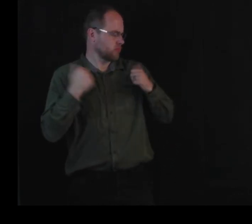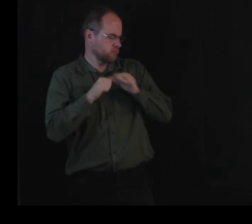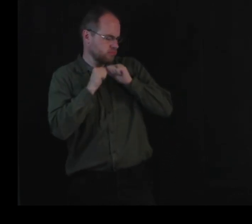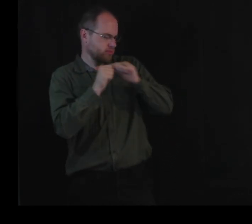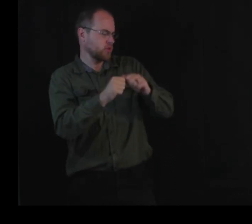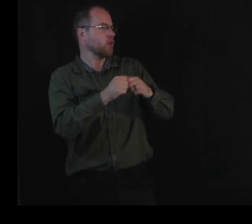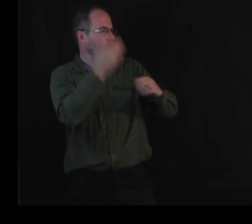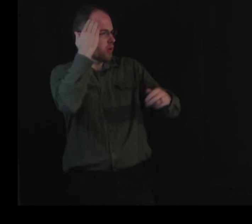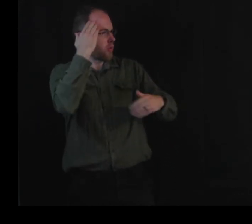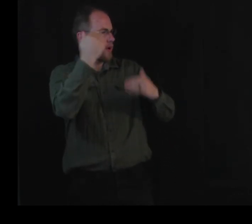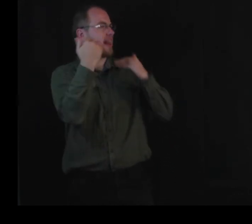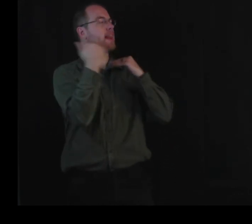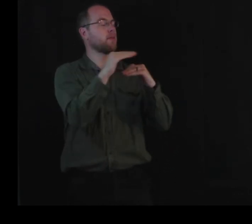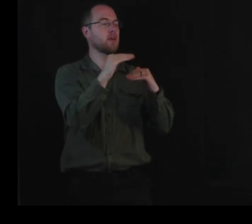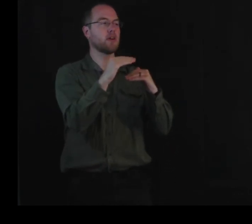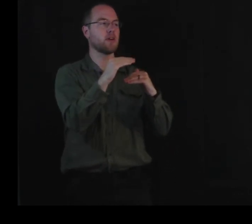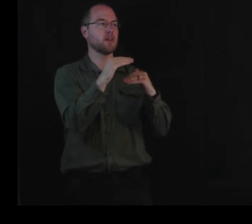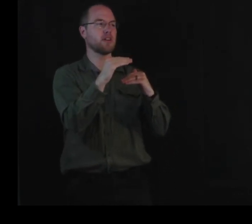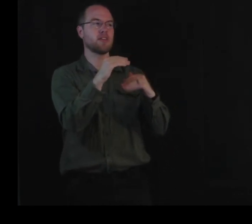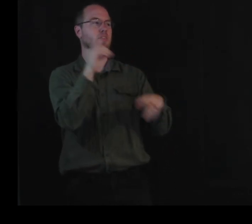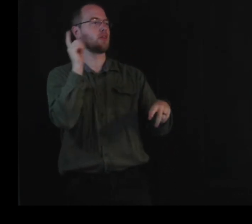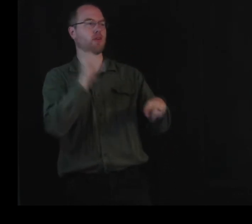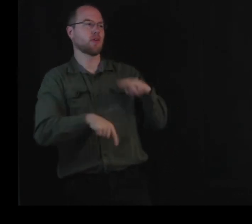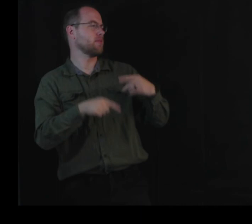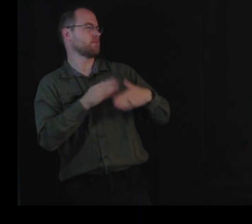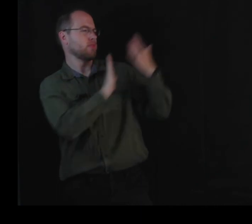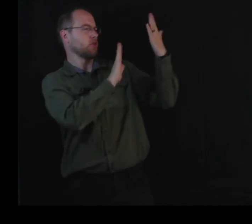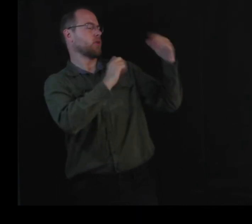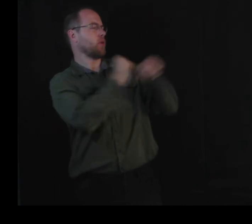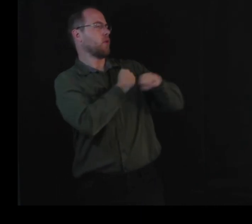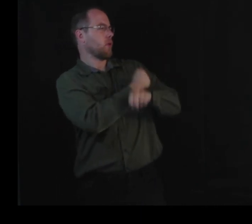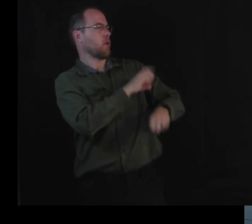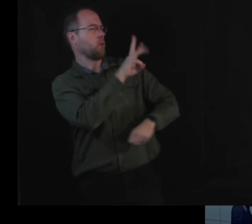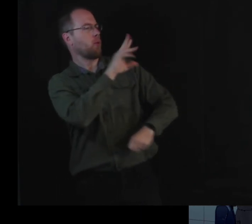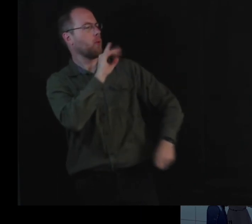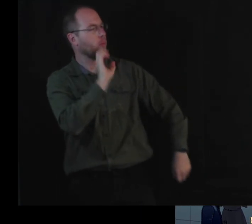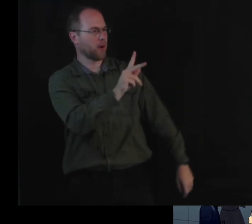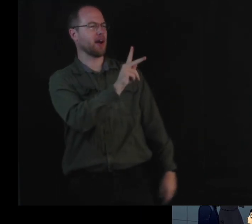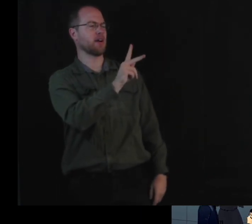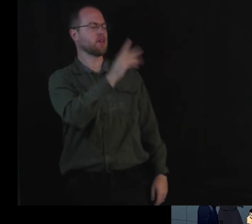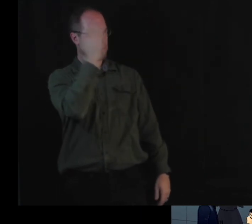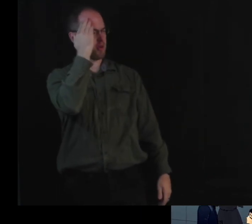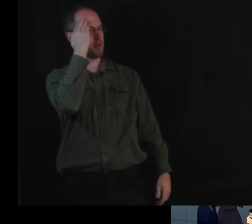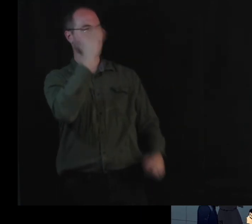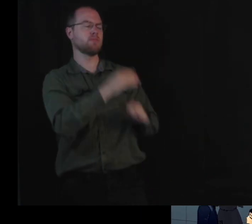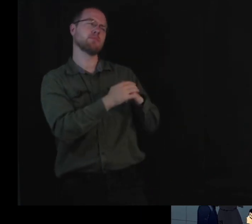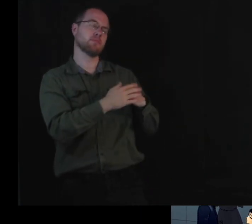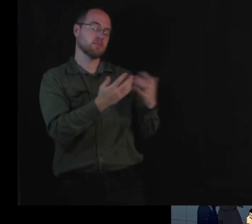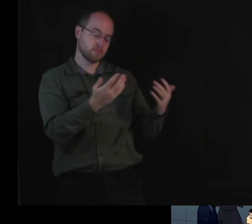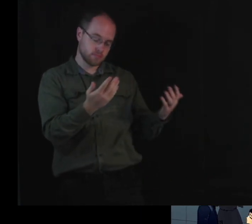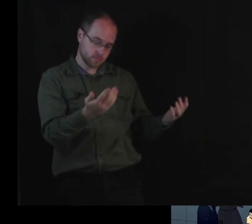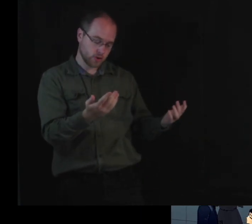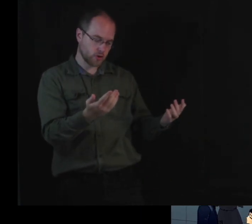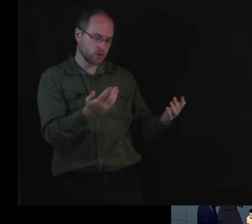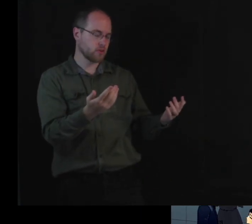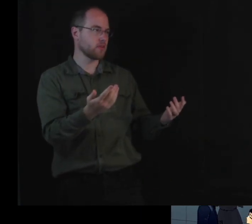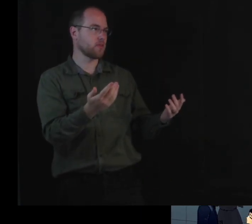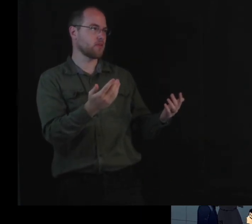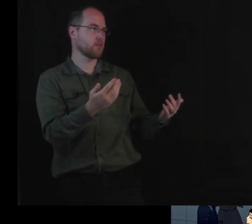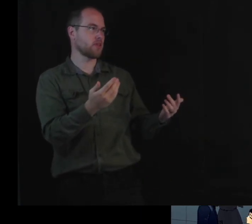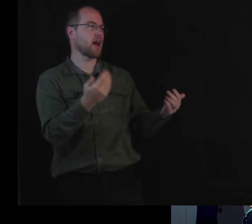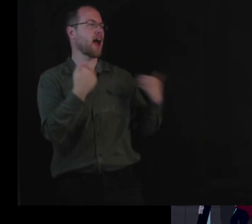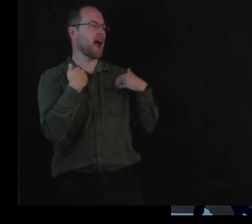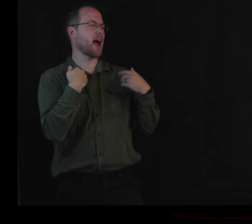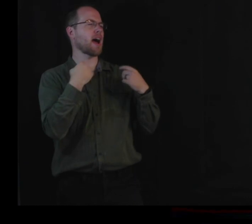didn't stand a chance against someone like Wick. She knew it. And besides, she had